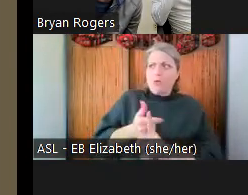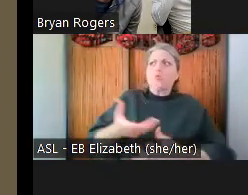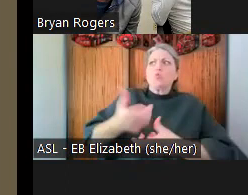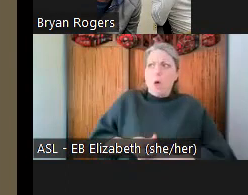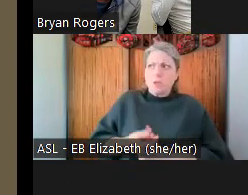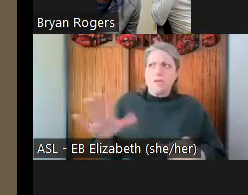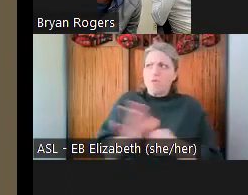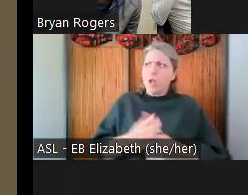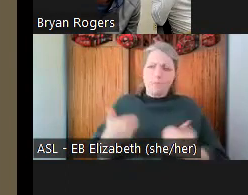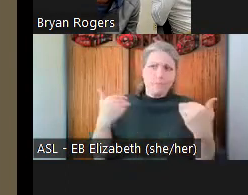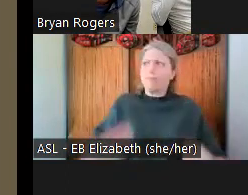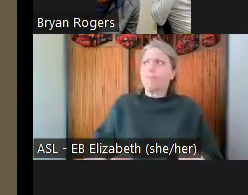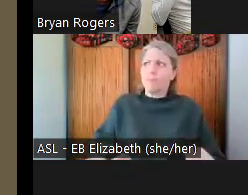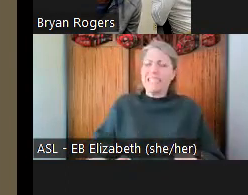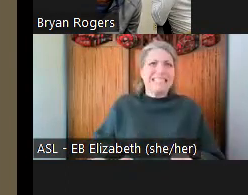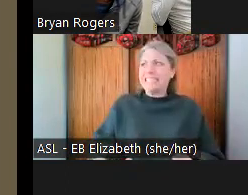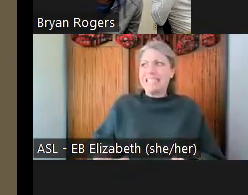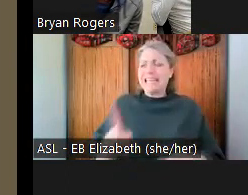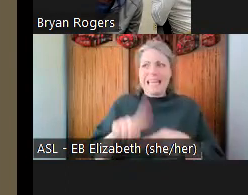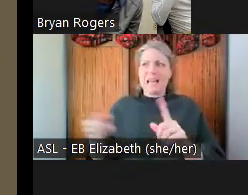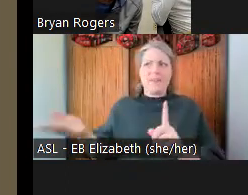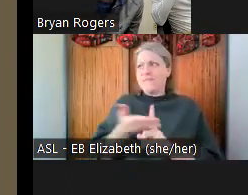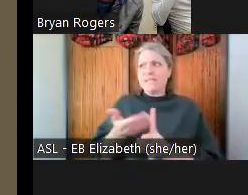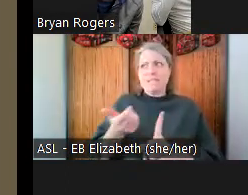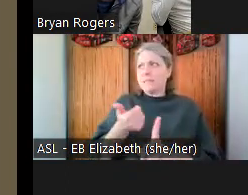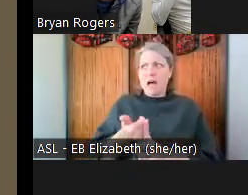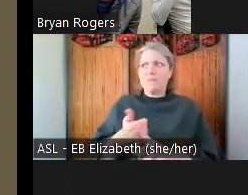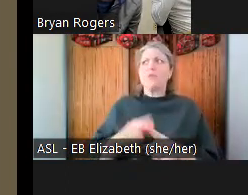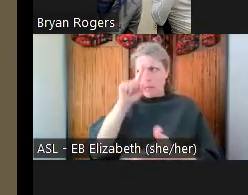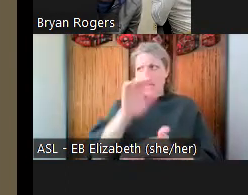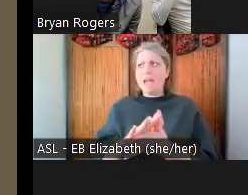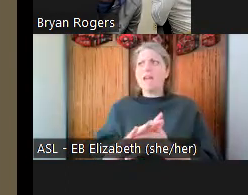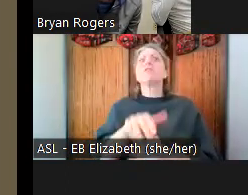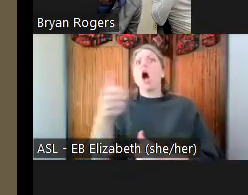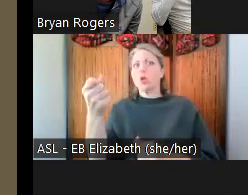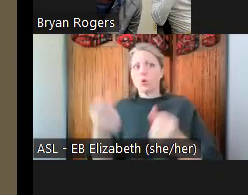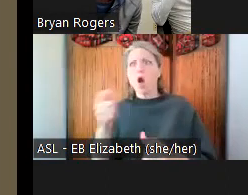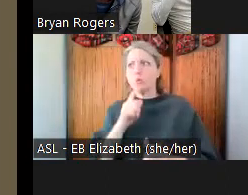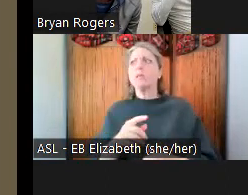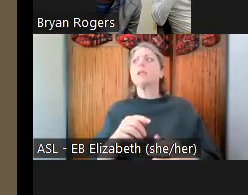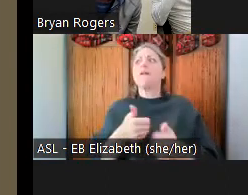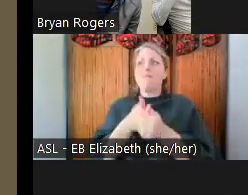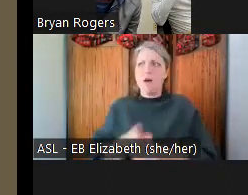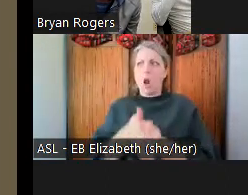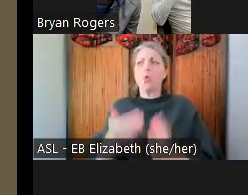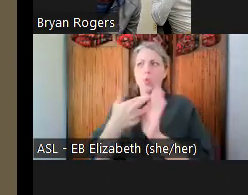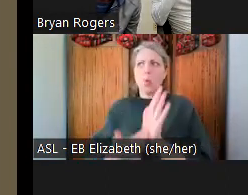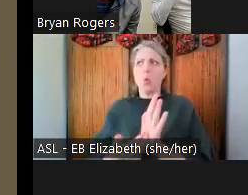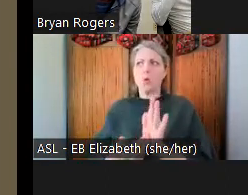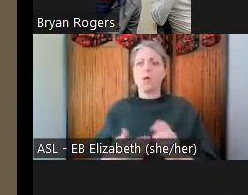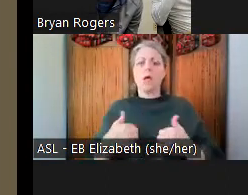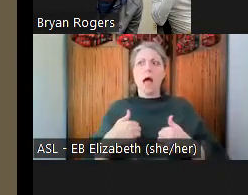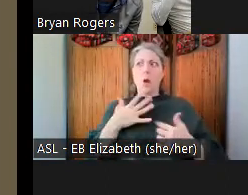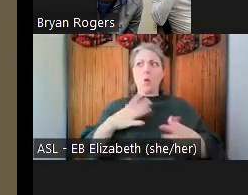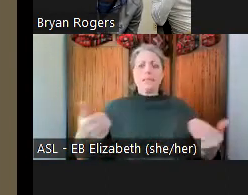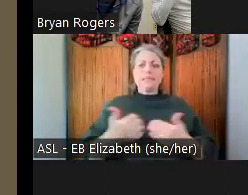of like get that. They can't convince themselves, if you will, to put themselves in a situation that is like potentially